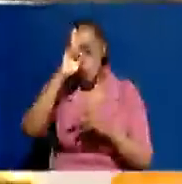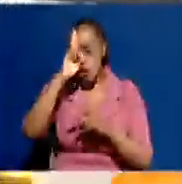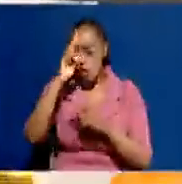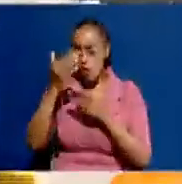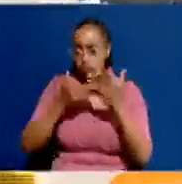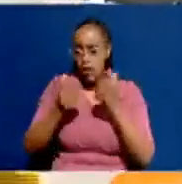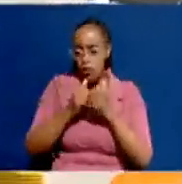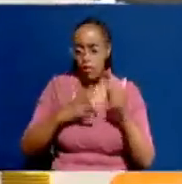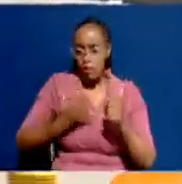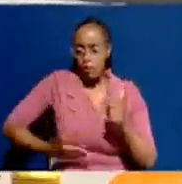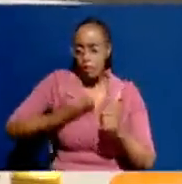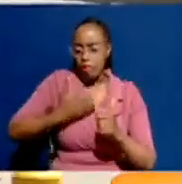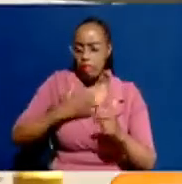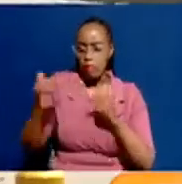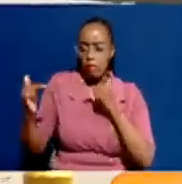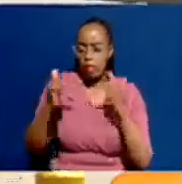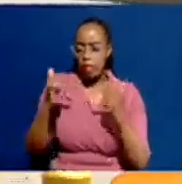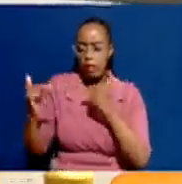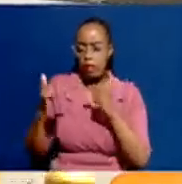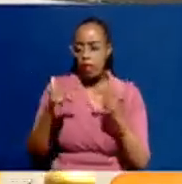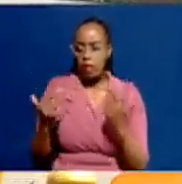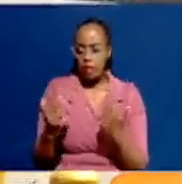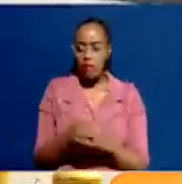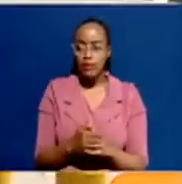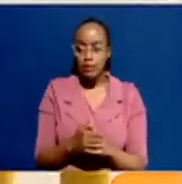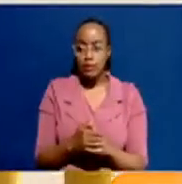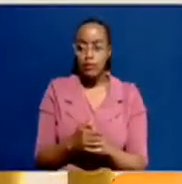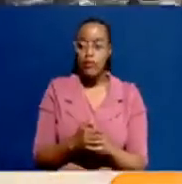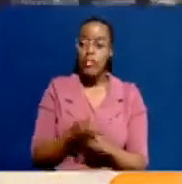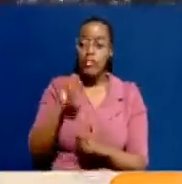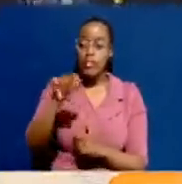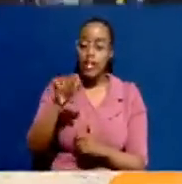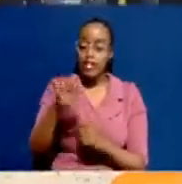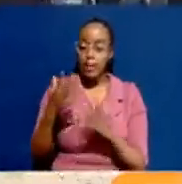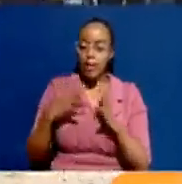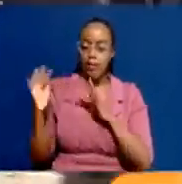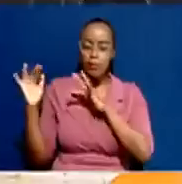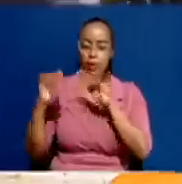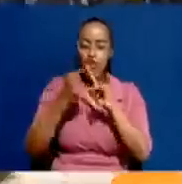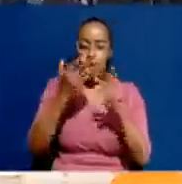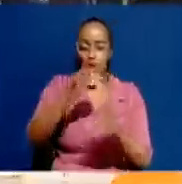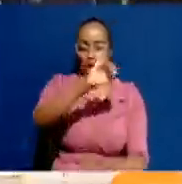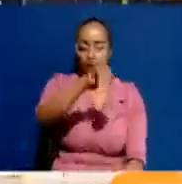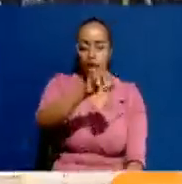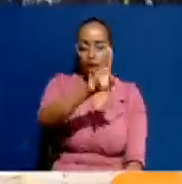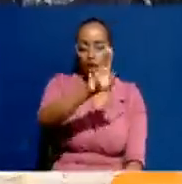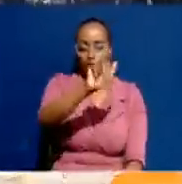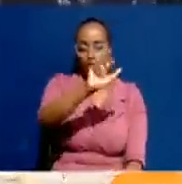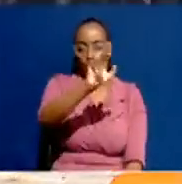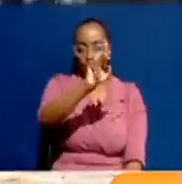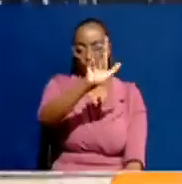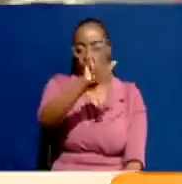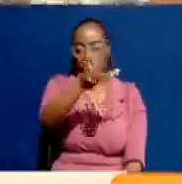engaged an angry mob in running battles. The mob had built up from Juakali area after